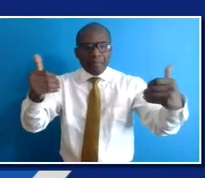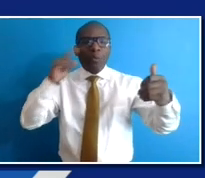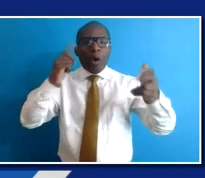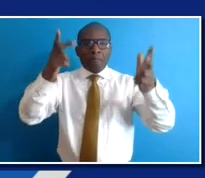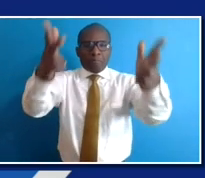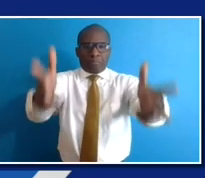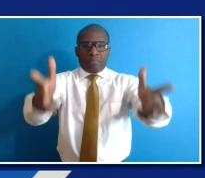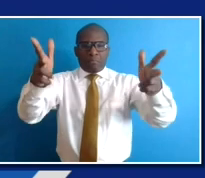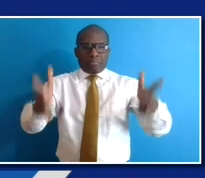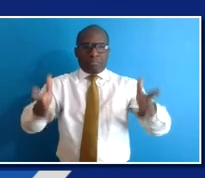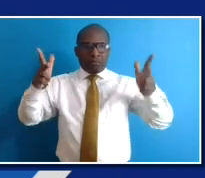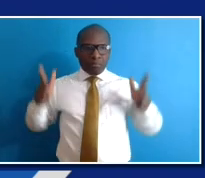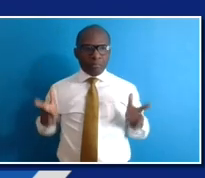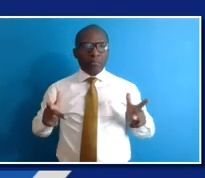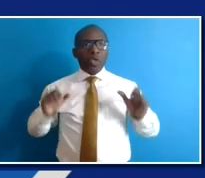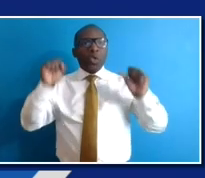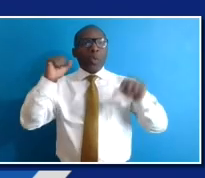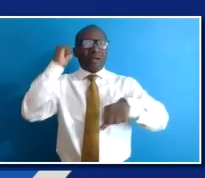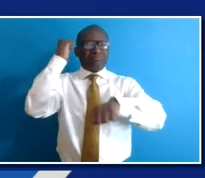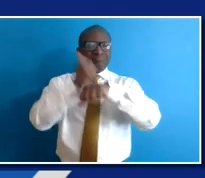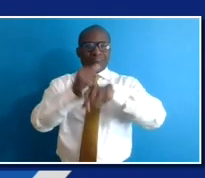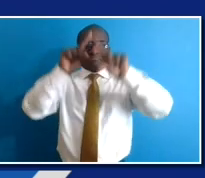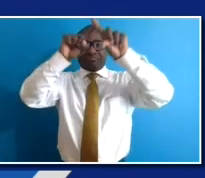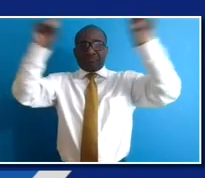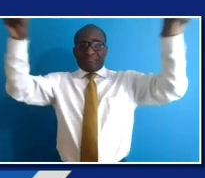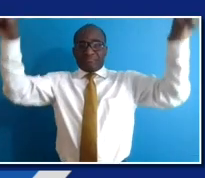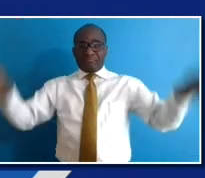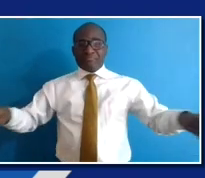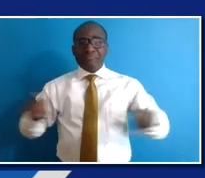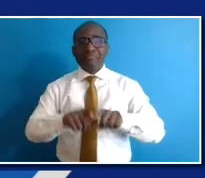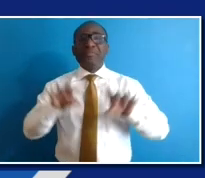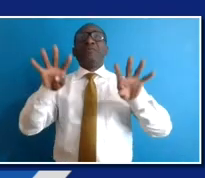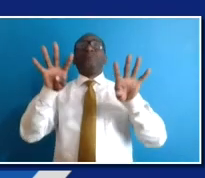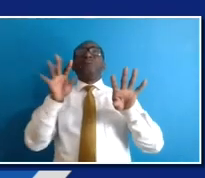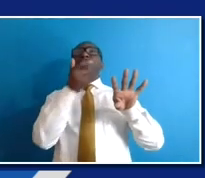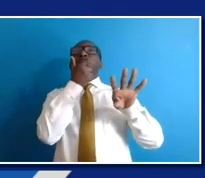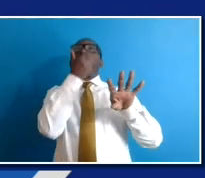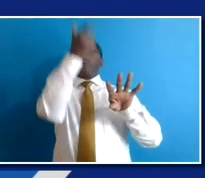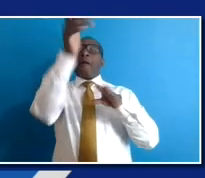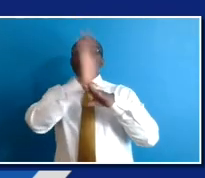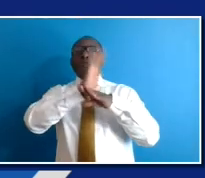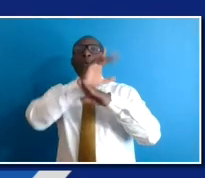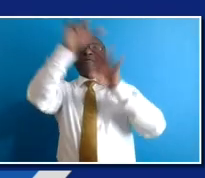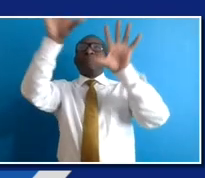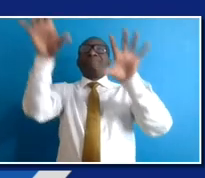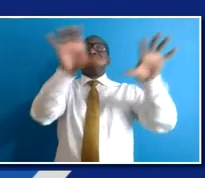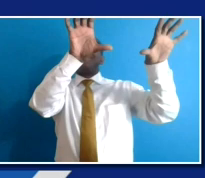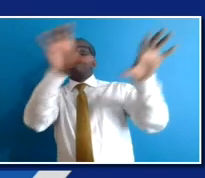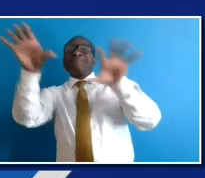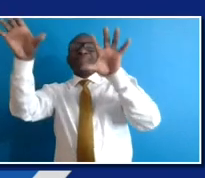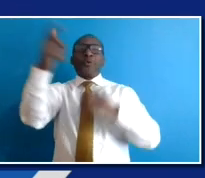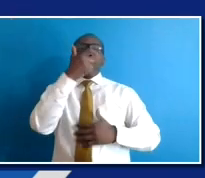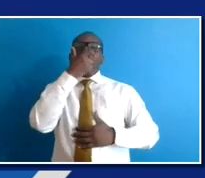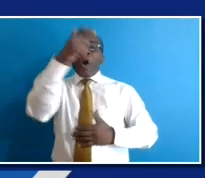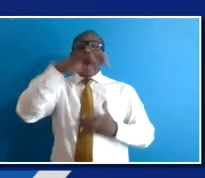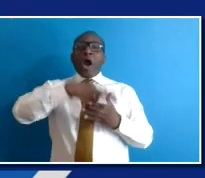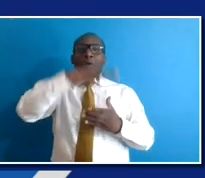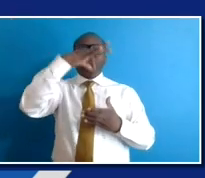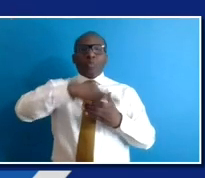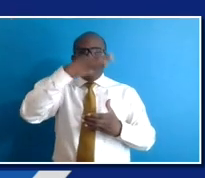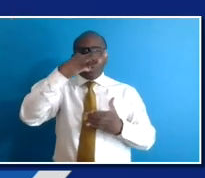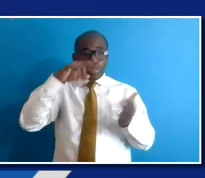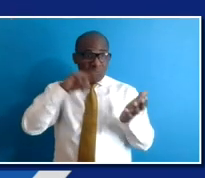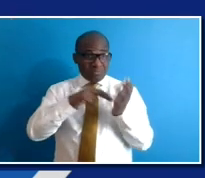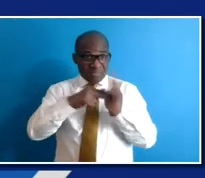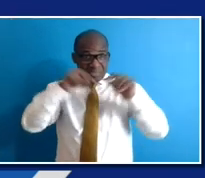and the police departments to work. But we don't want this place to lay fallow, and we want to do things that can be fun. So we've often had movies here at